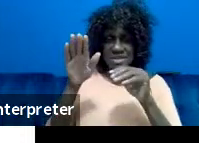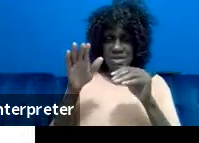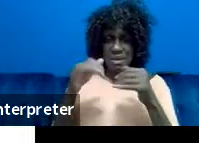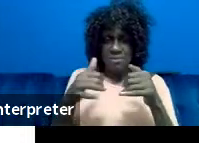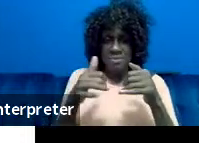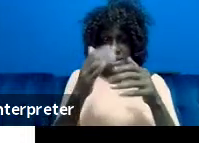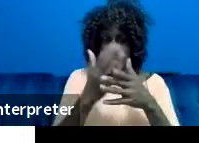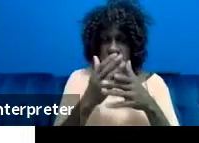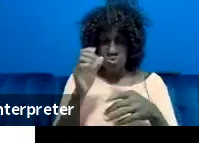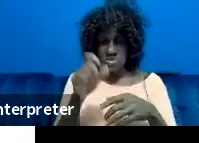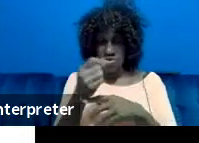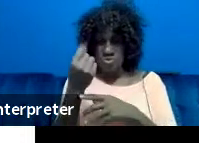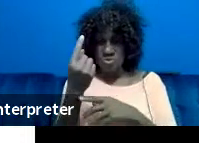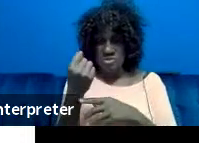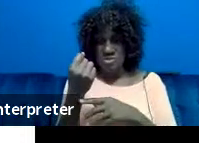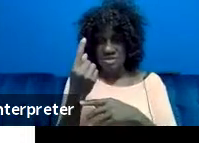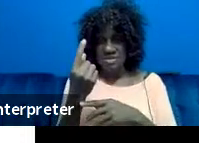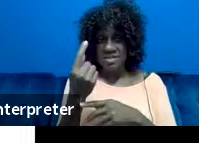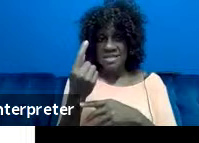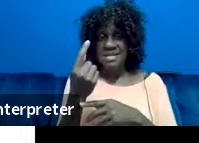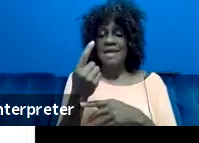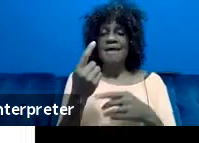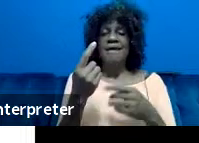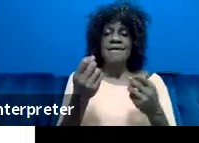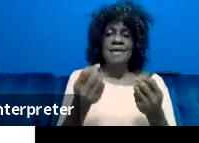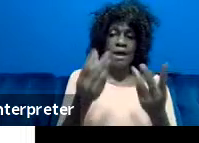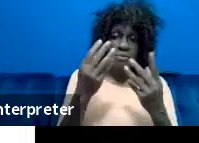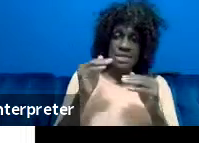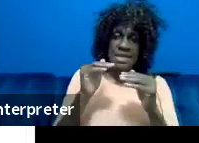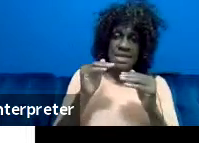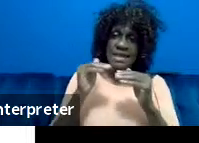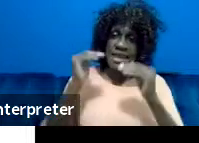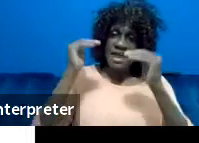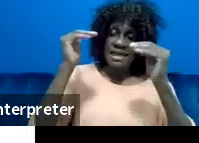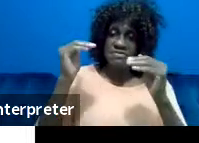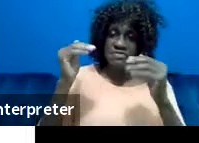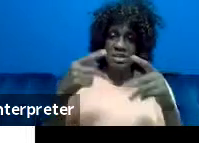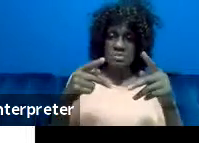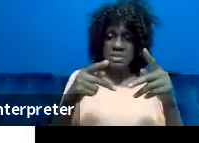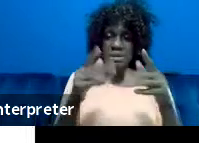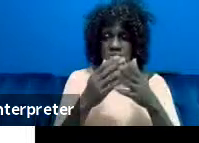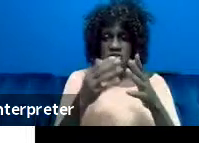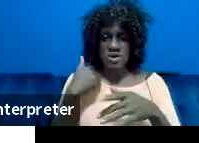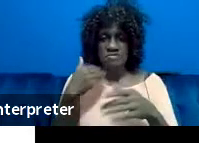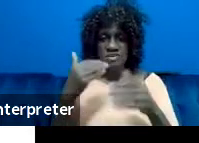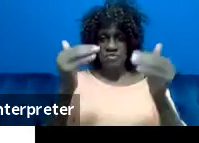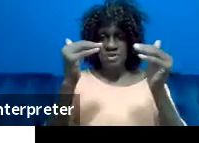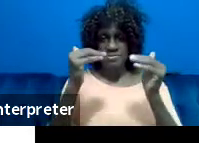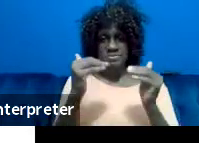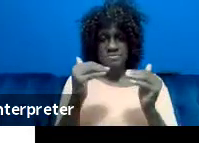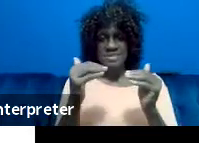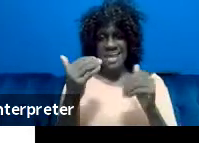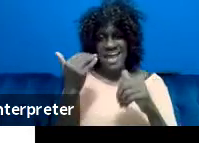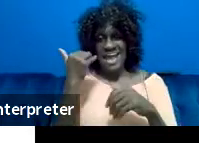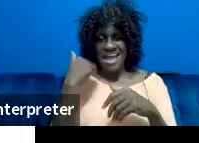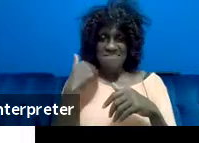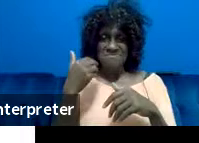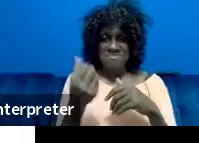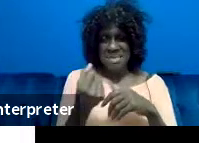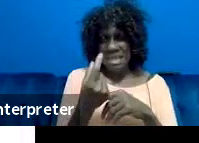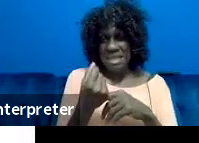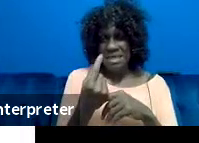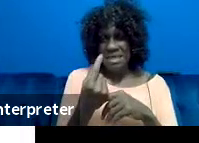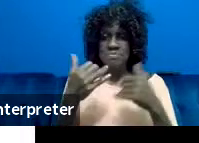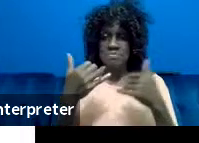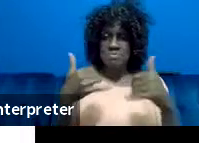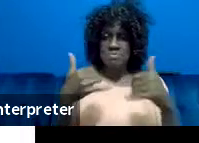need to understand whether and how many elevated play components you have. But if we just move down to, I have say 11 elevated play